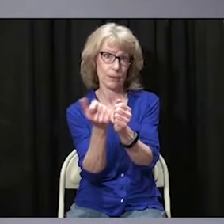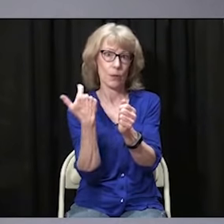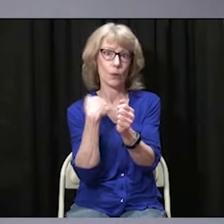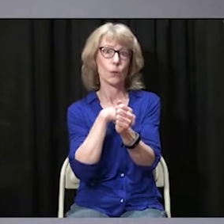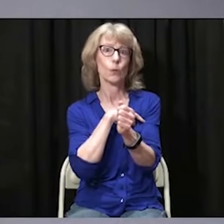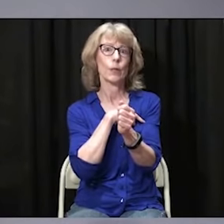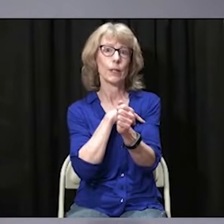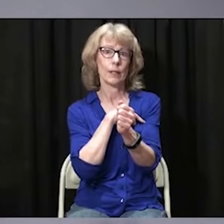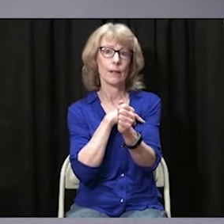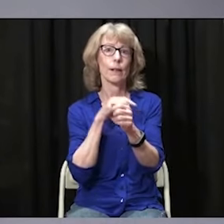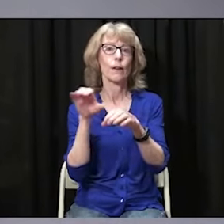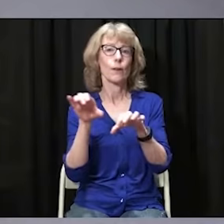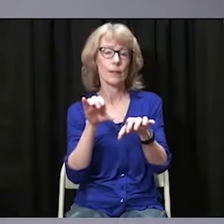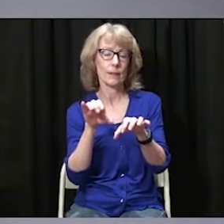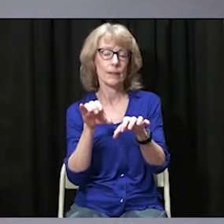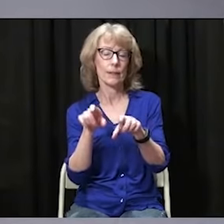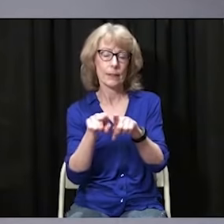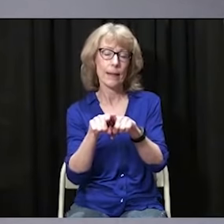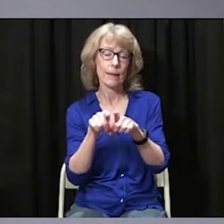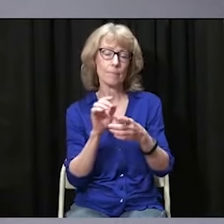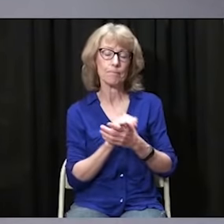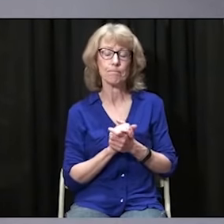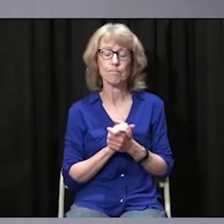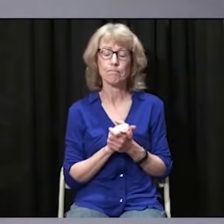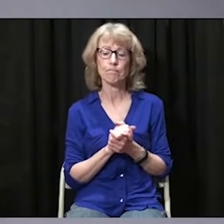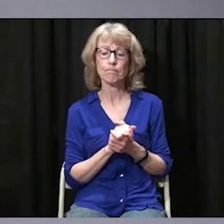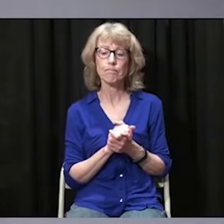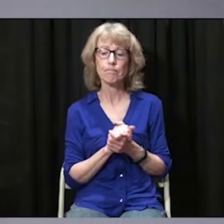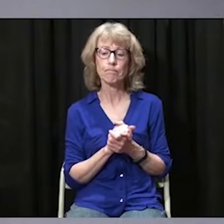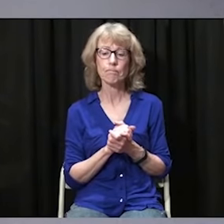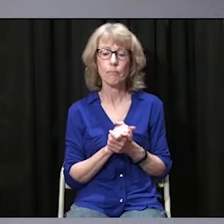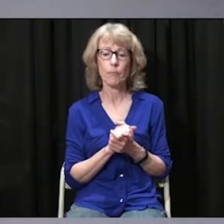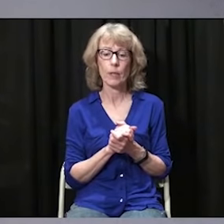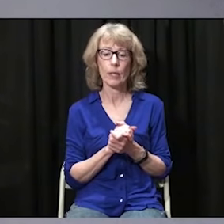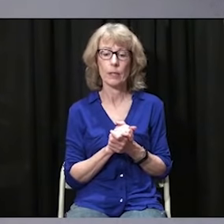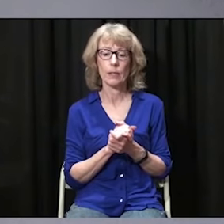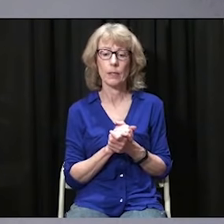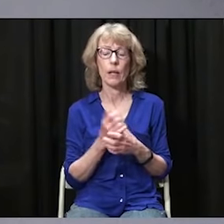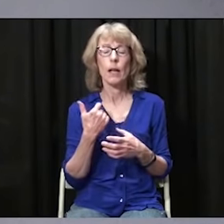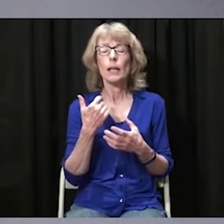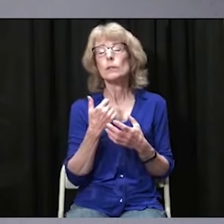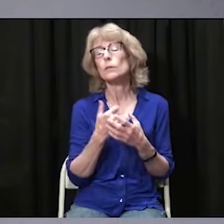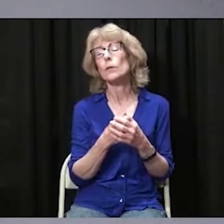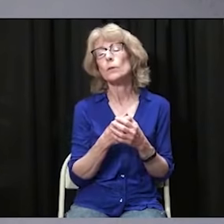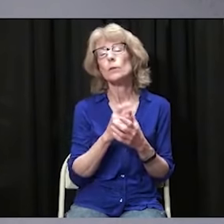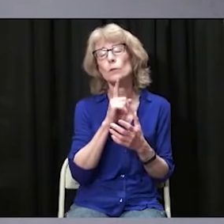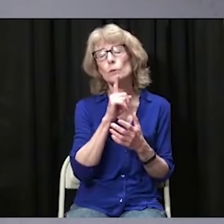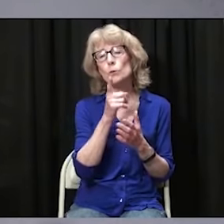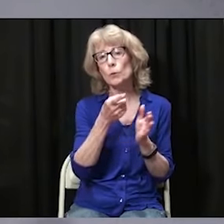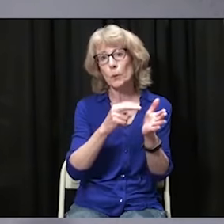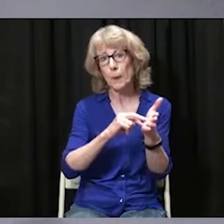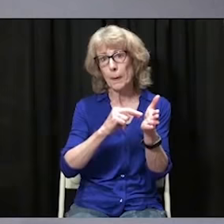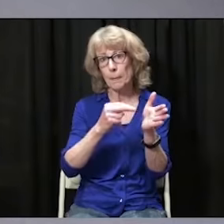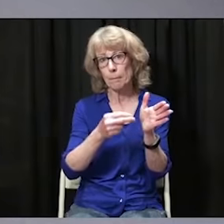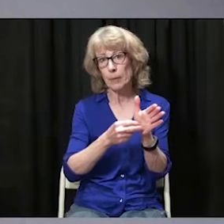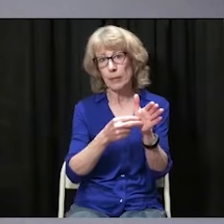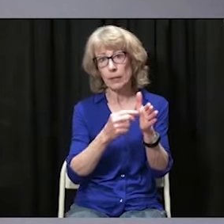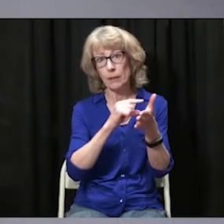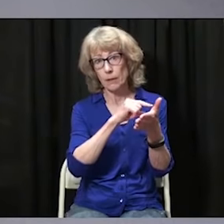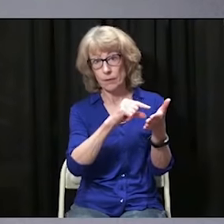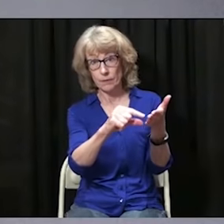next part, because the next part, Paul really gets into the heart of this passage, and he really drives home his main point. Verse